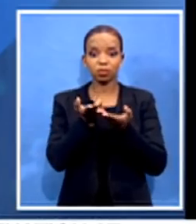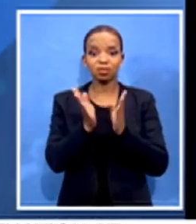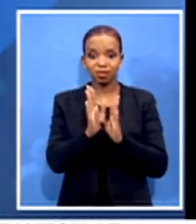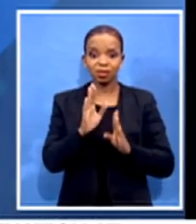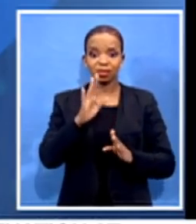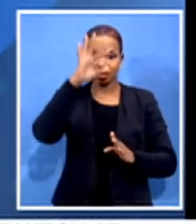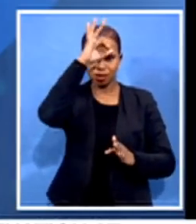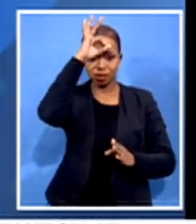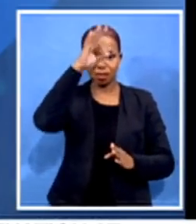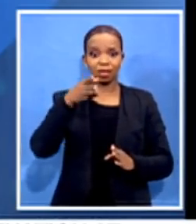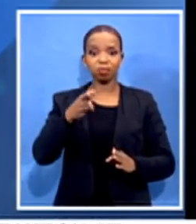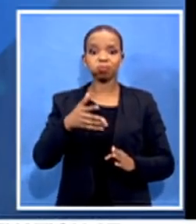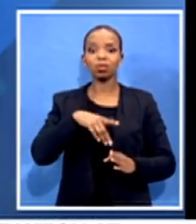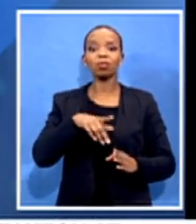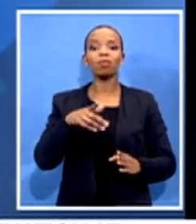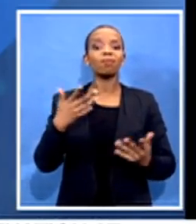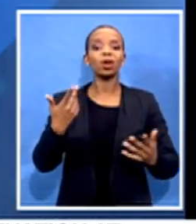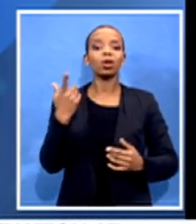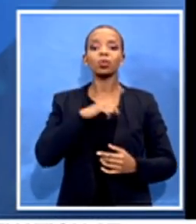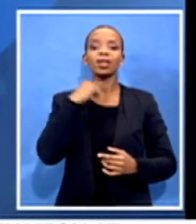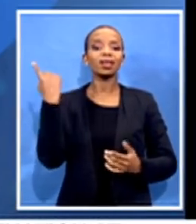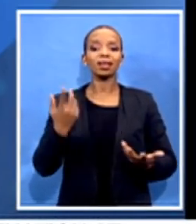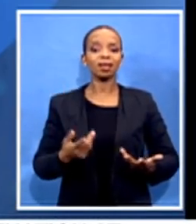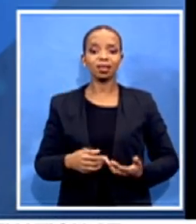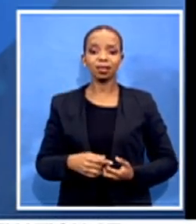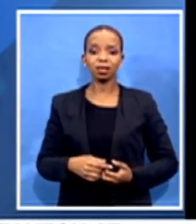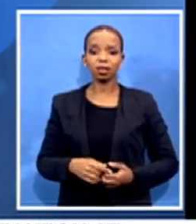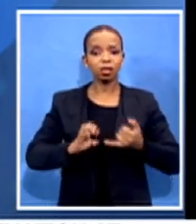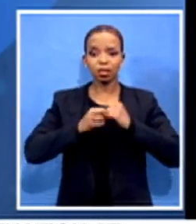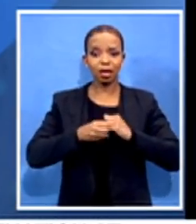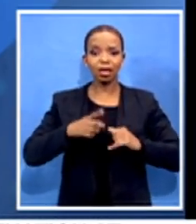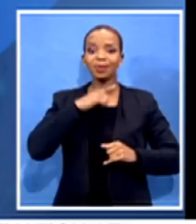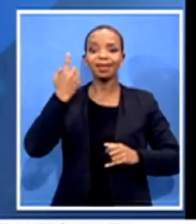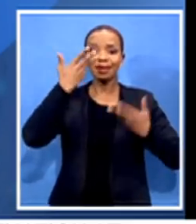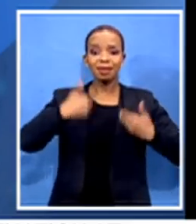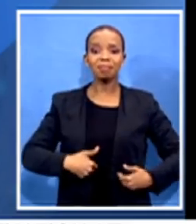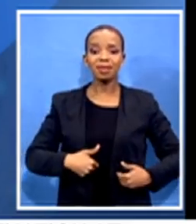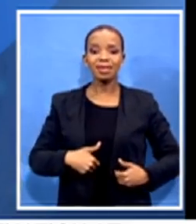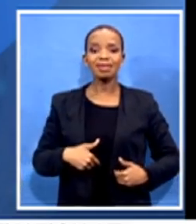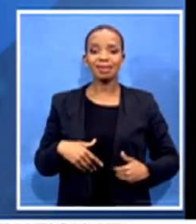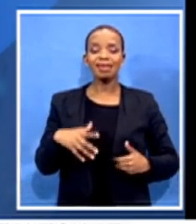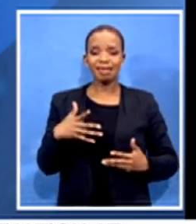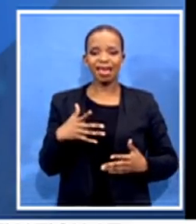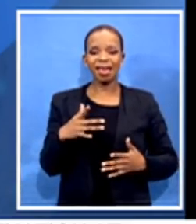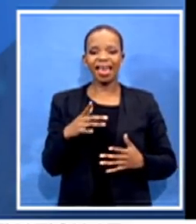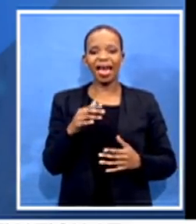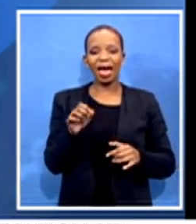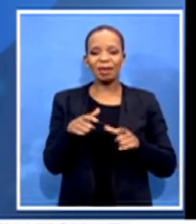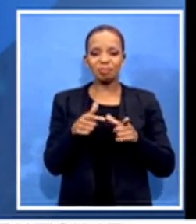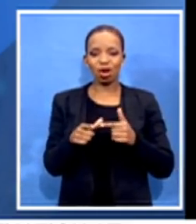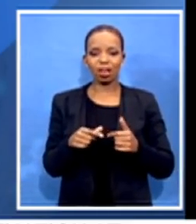to kill. It was an attempt on my life in April. I can show you pictures of my car. 11